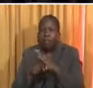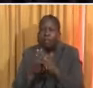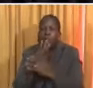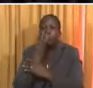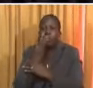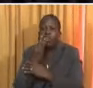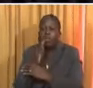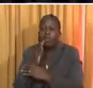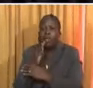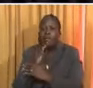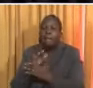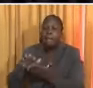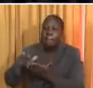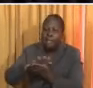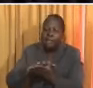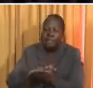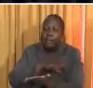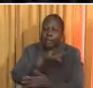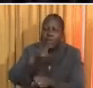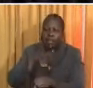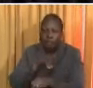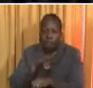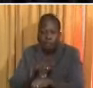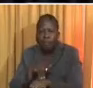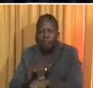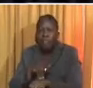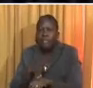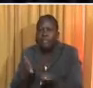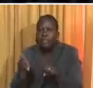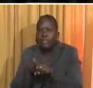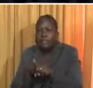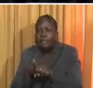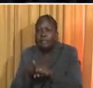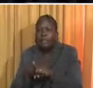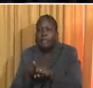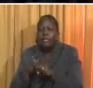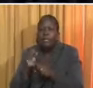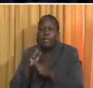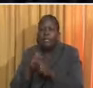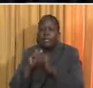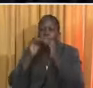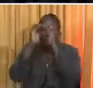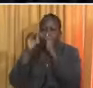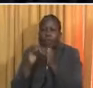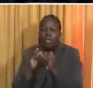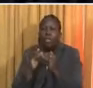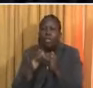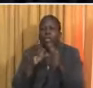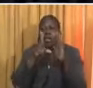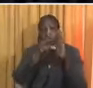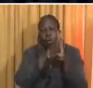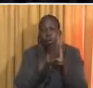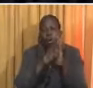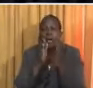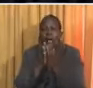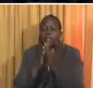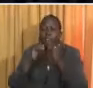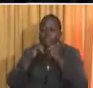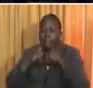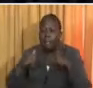basic principles like federalism, democracy, rule of law, separation of powers.